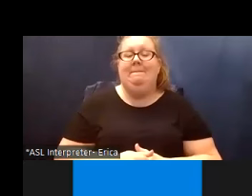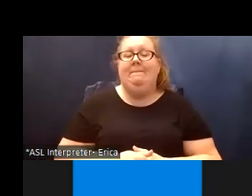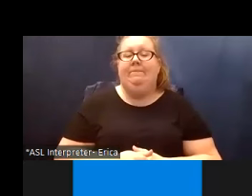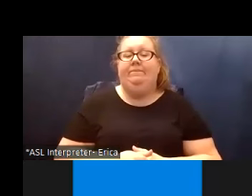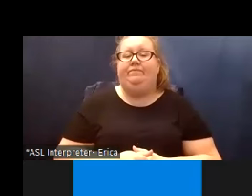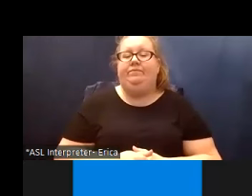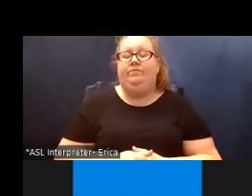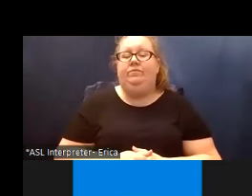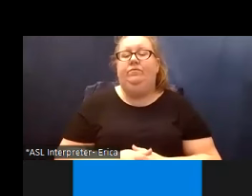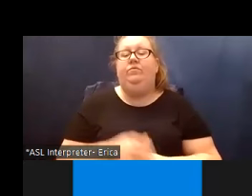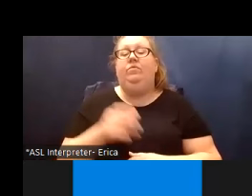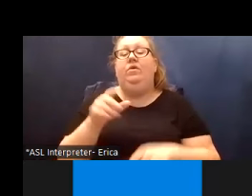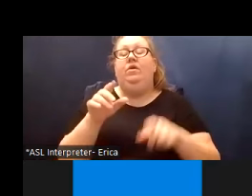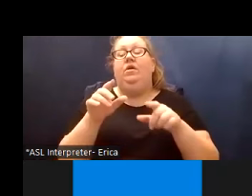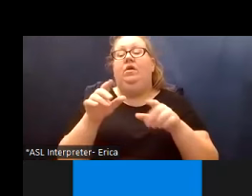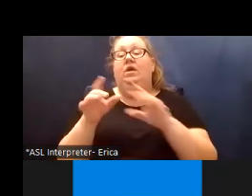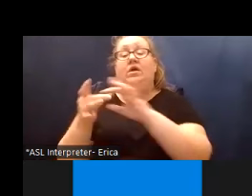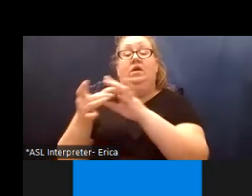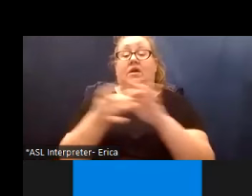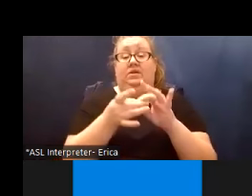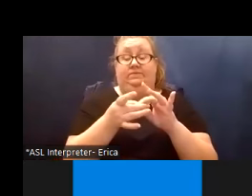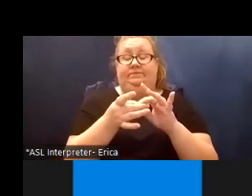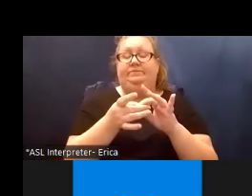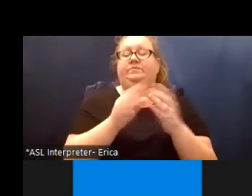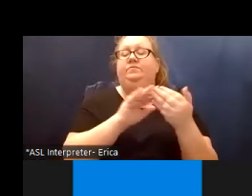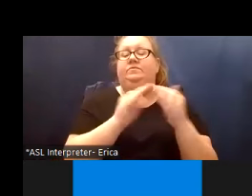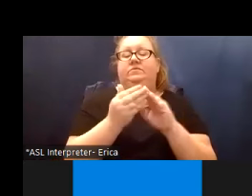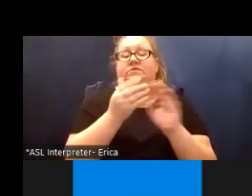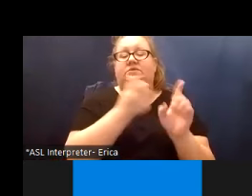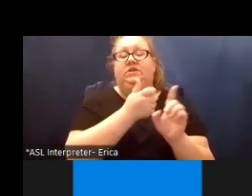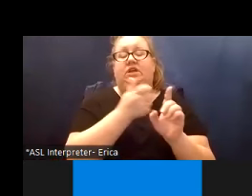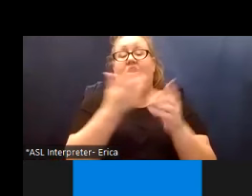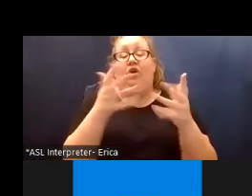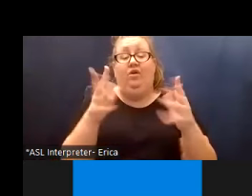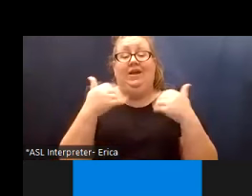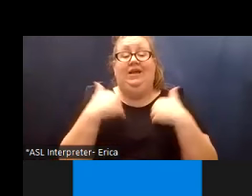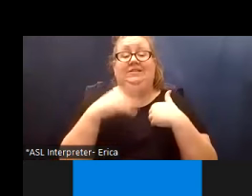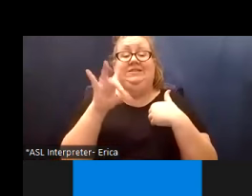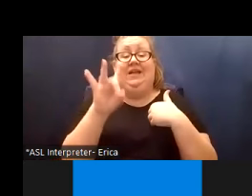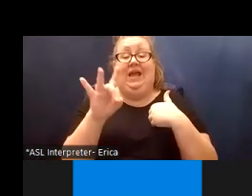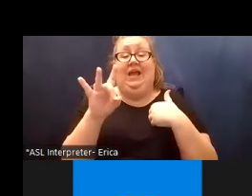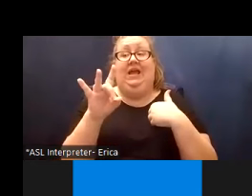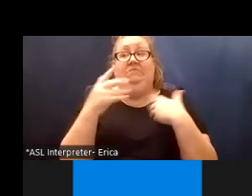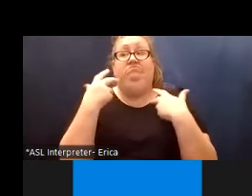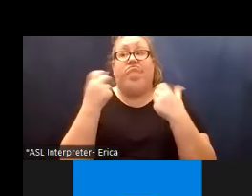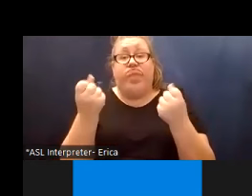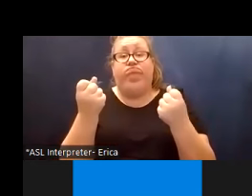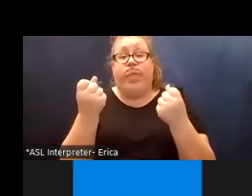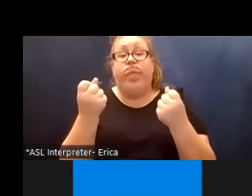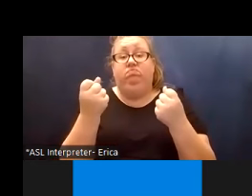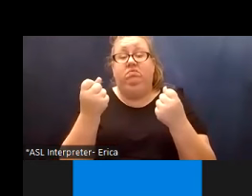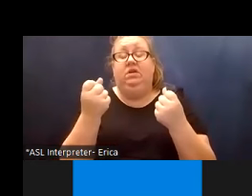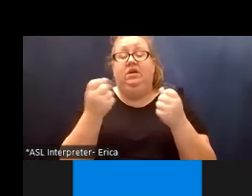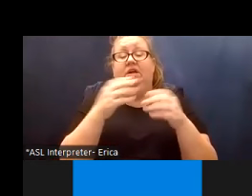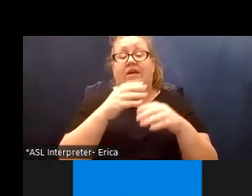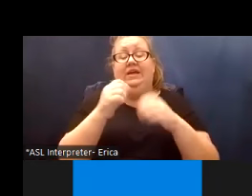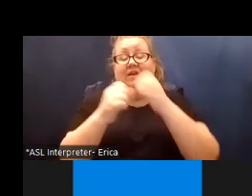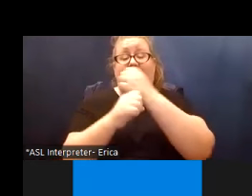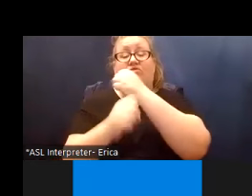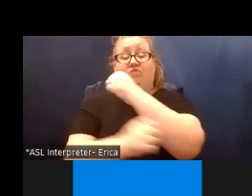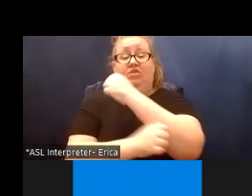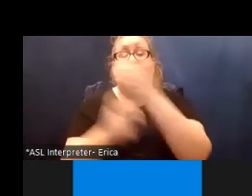Along with this, we see that the city already has a robust green infrastructure program, which we